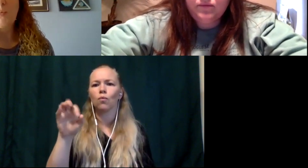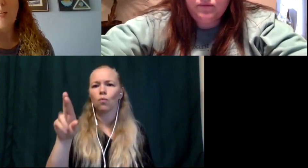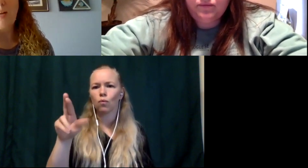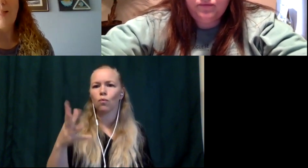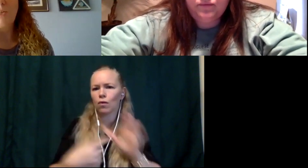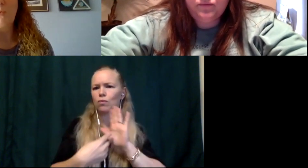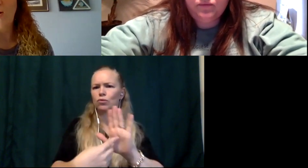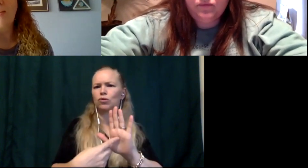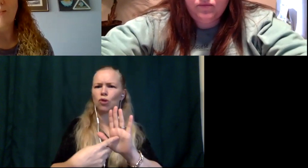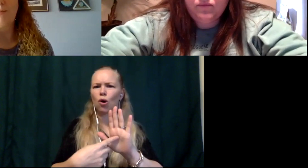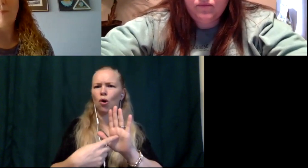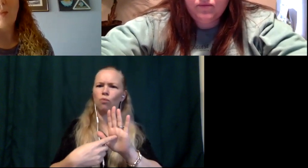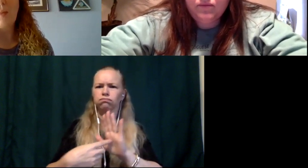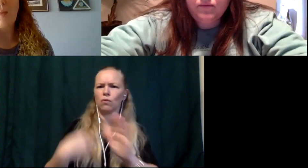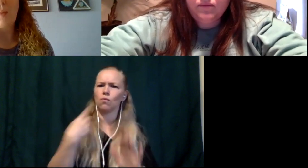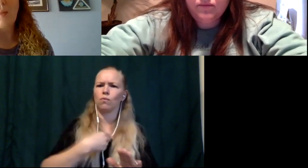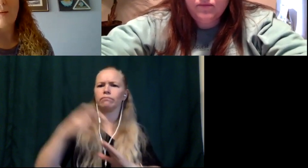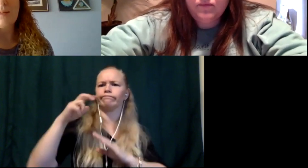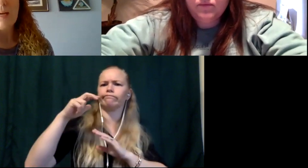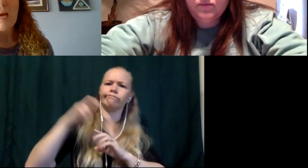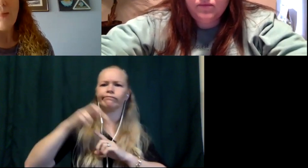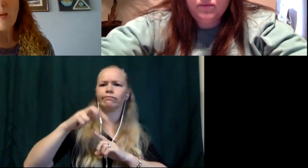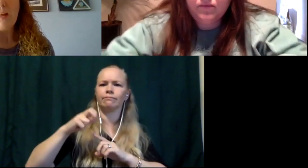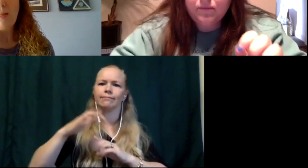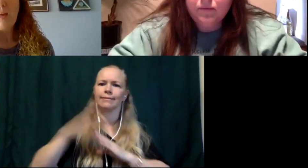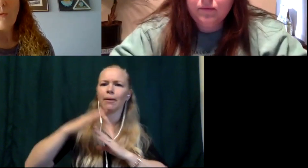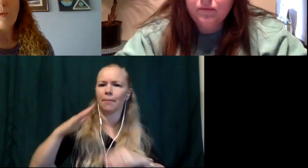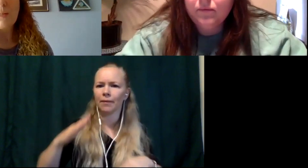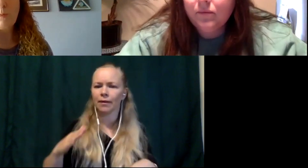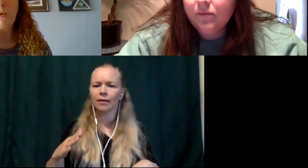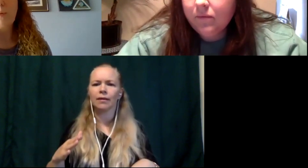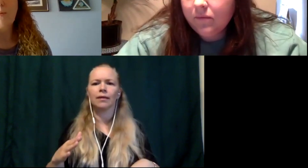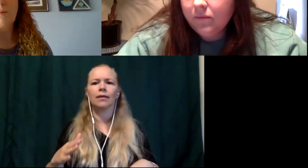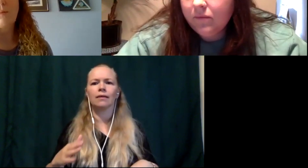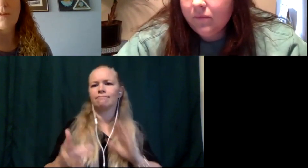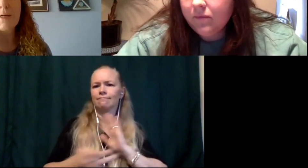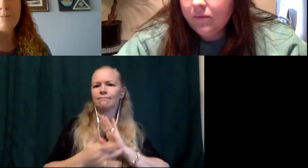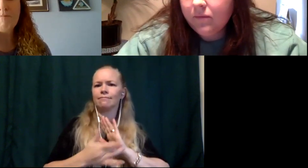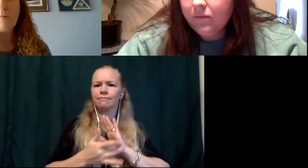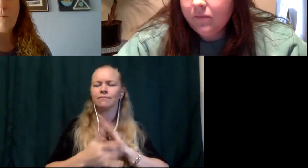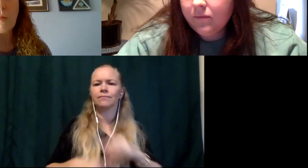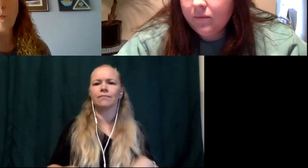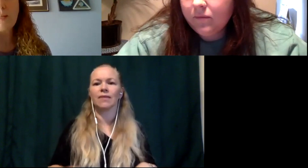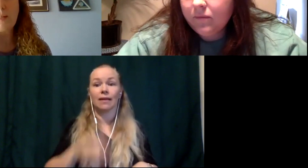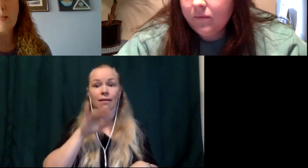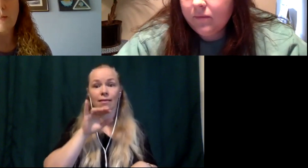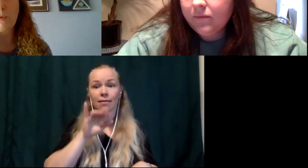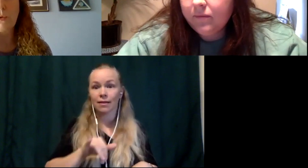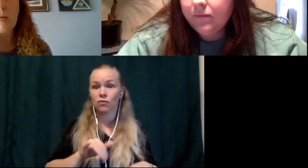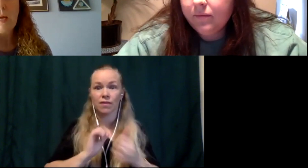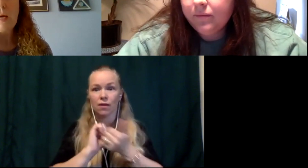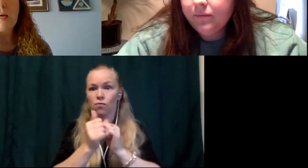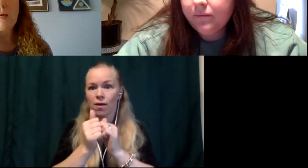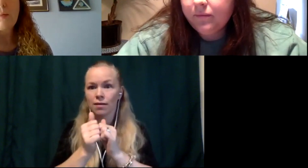do technology-wise and that kind of thing that really spurred this race to get to the